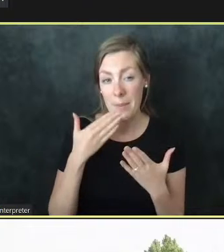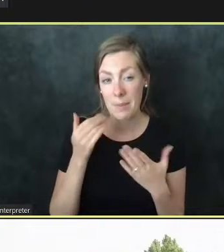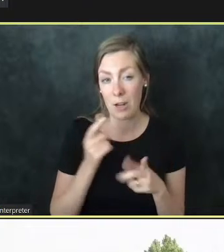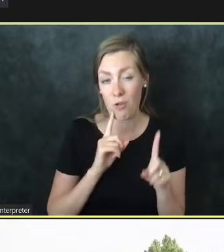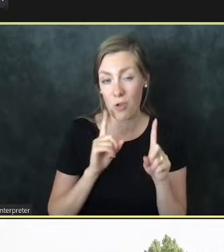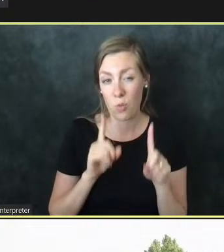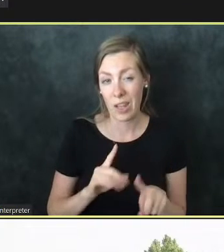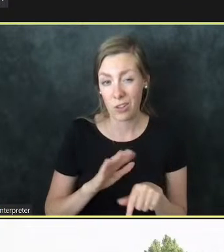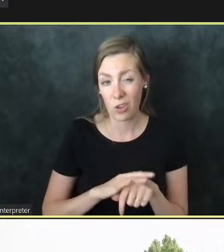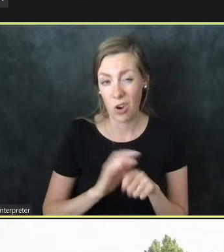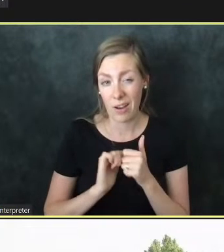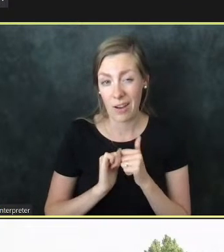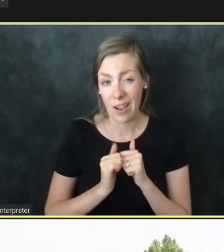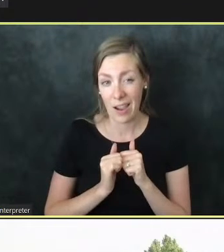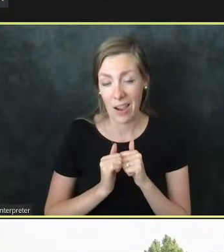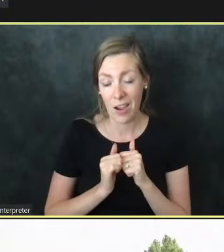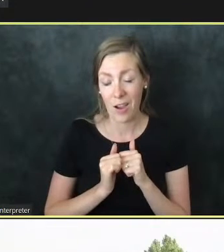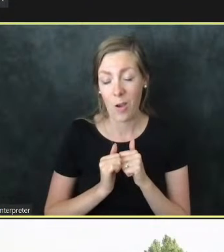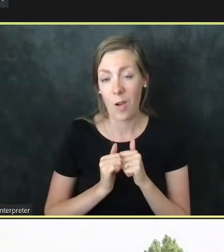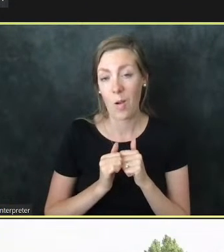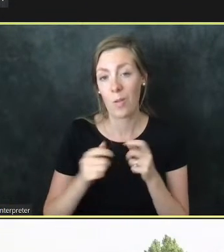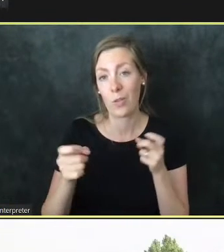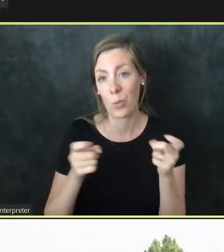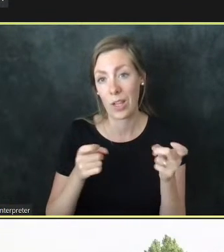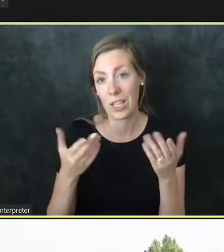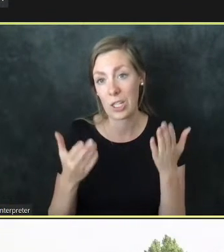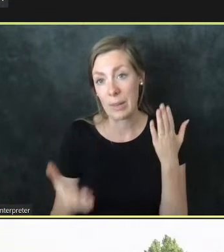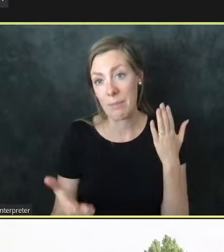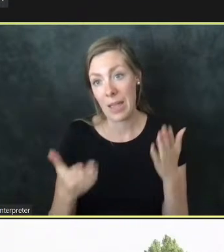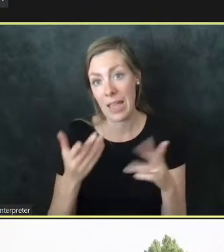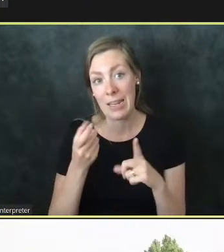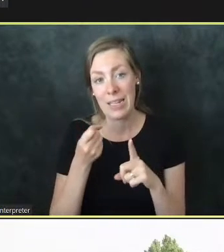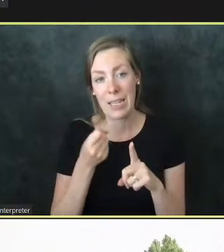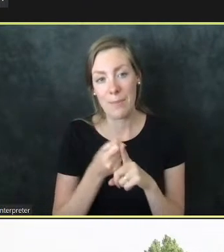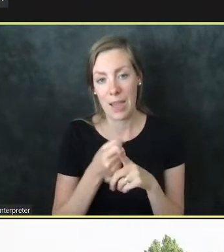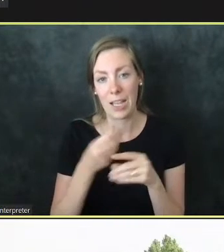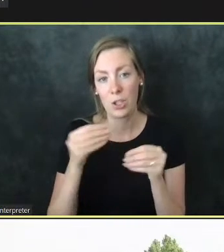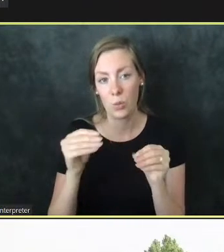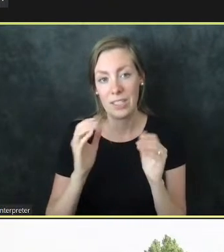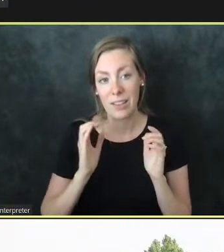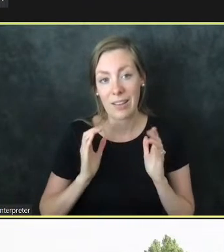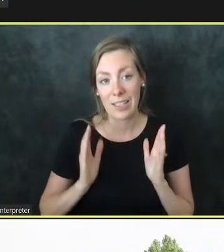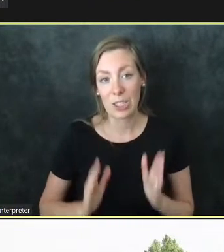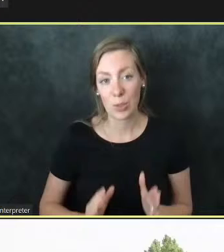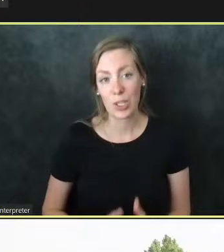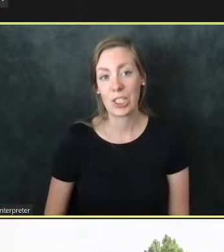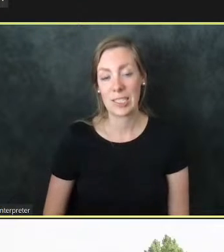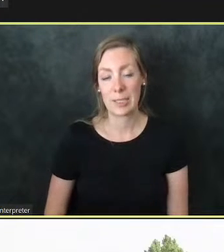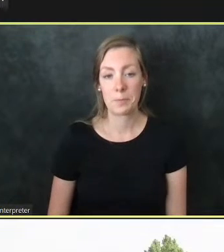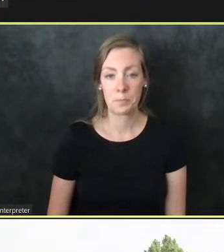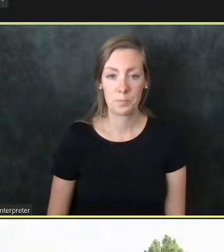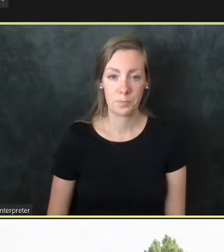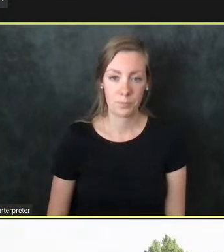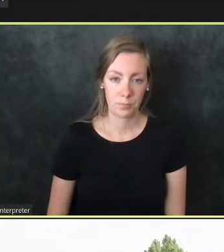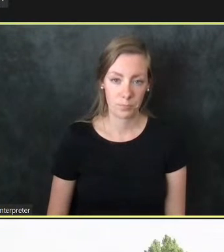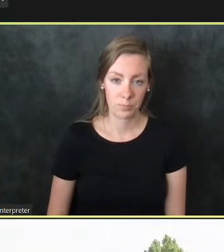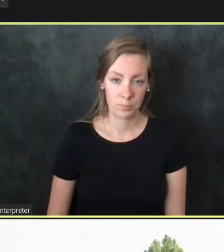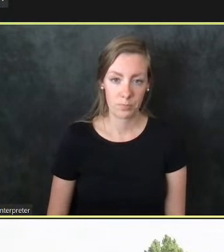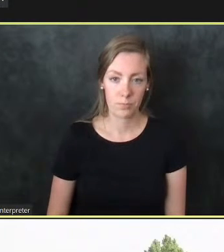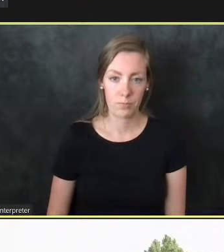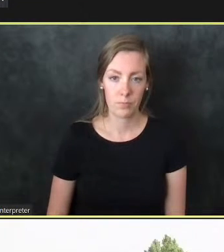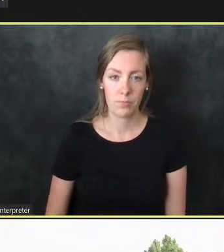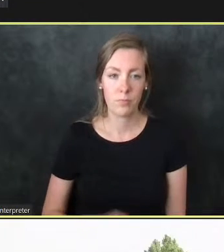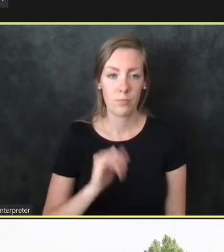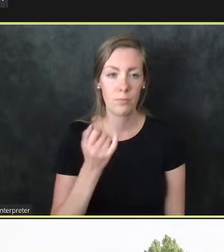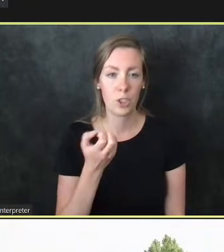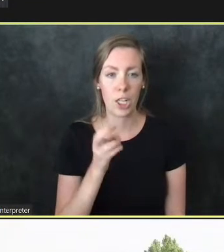answer ser really how it's, ella pueda regulation might estar más impact a the retail customer. cómo va a impactar a los clientes. Sure. Thanks,